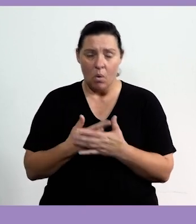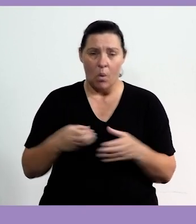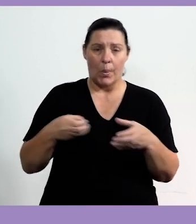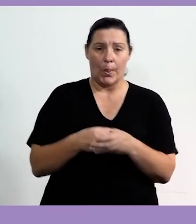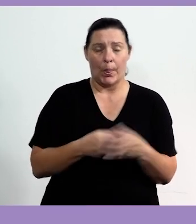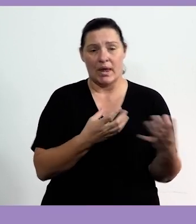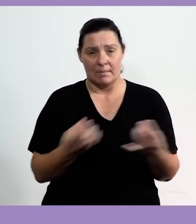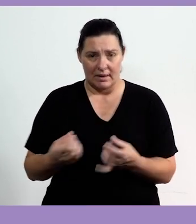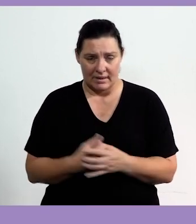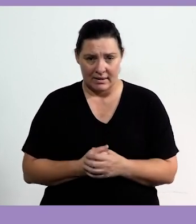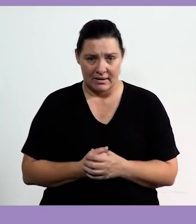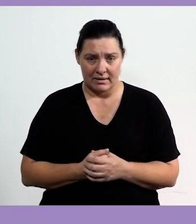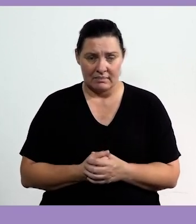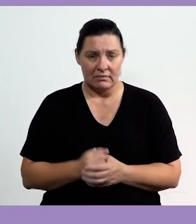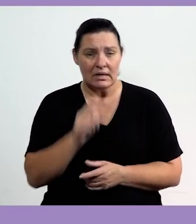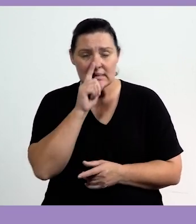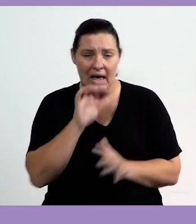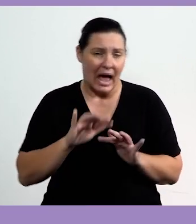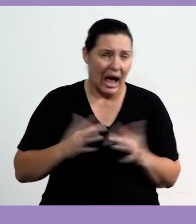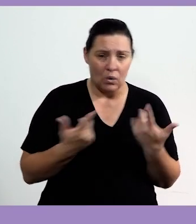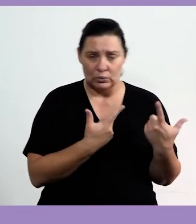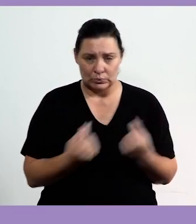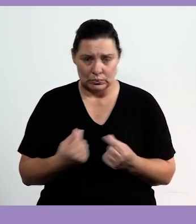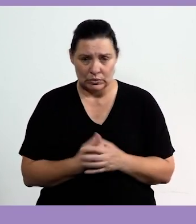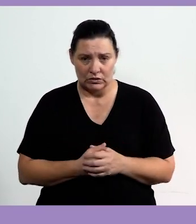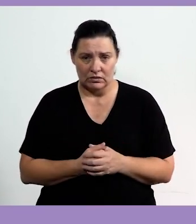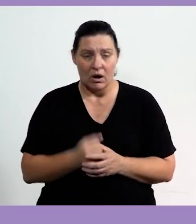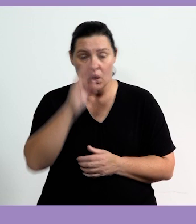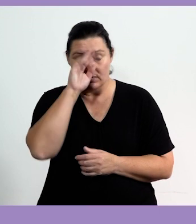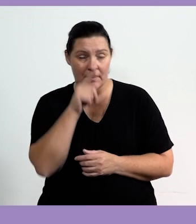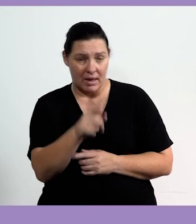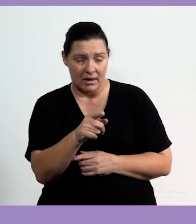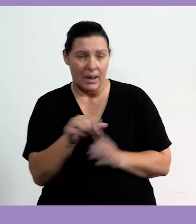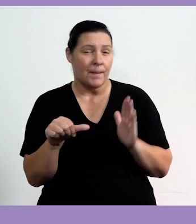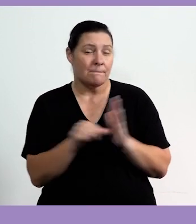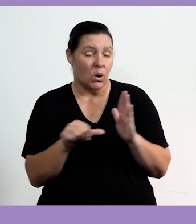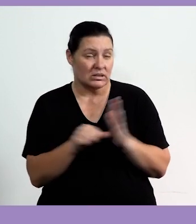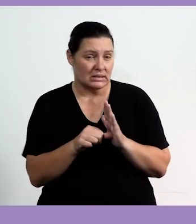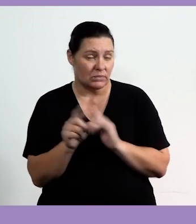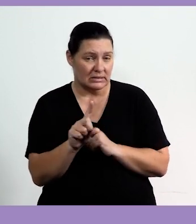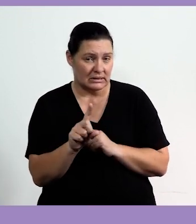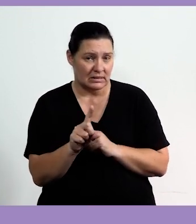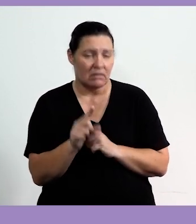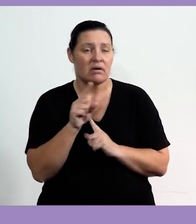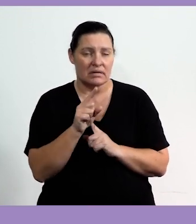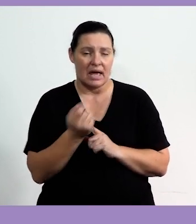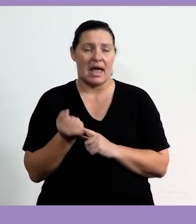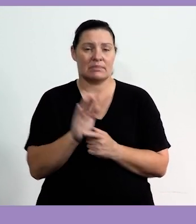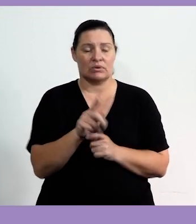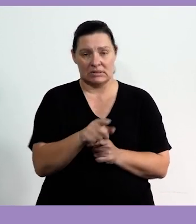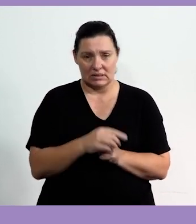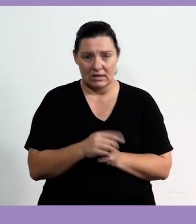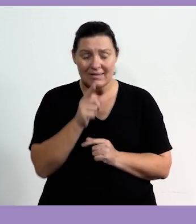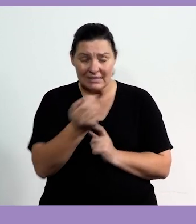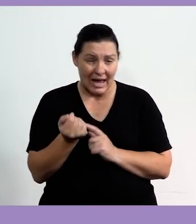big number or that very small number. Let's see how we can do that. Remember, what is important here is